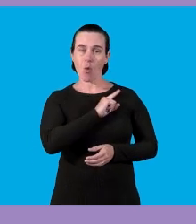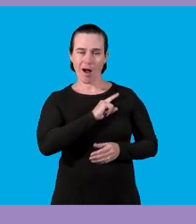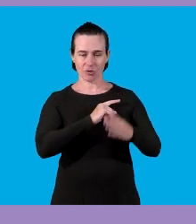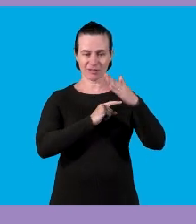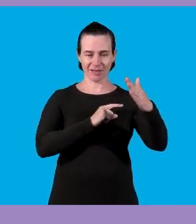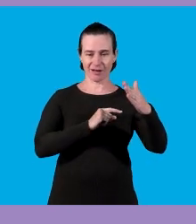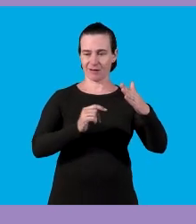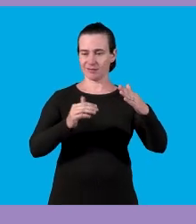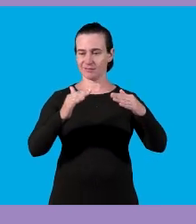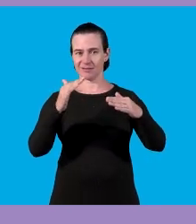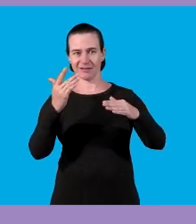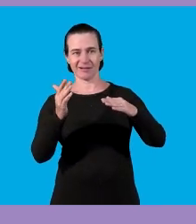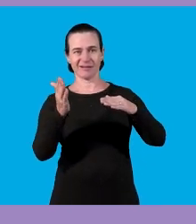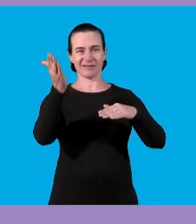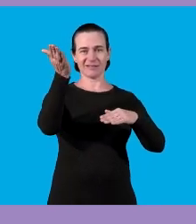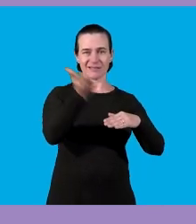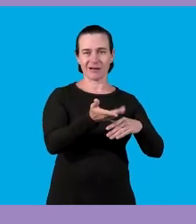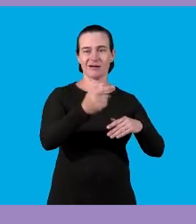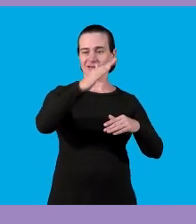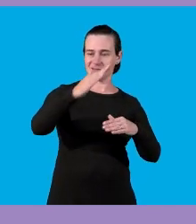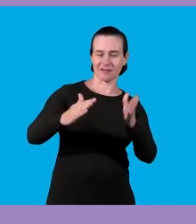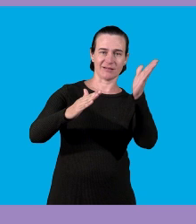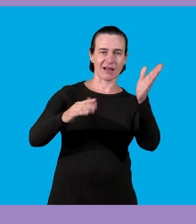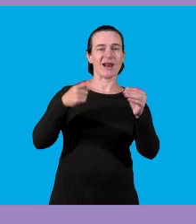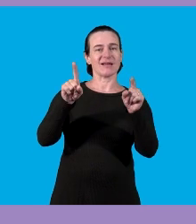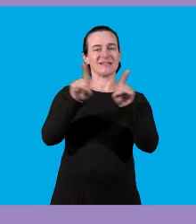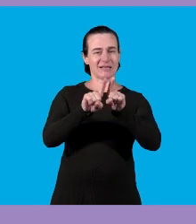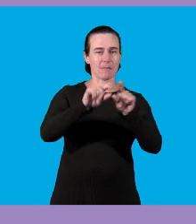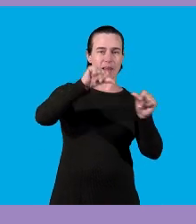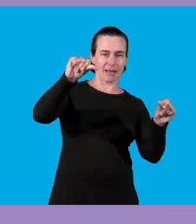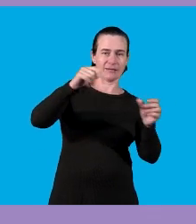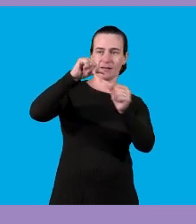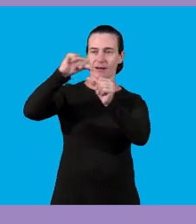sides are equal, all sides are equal.